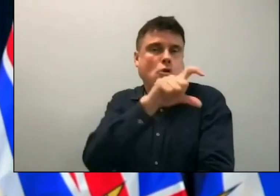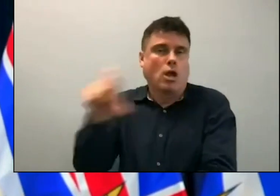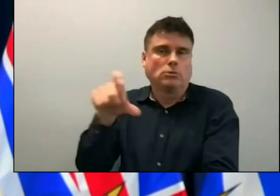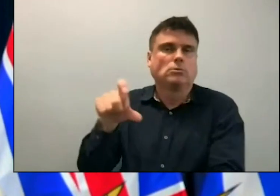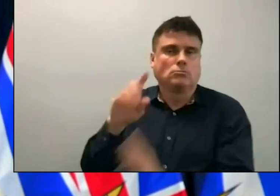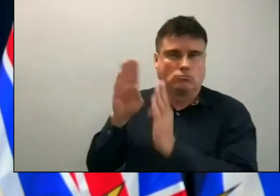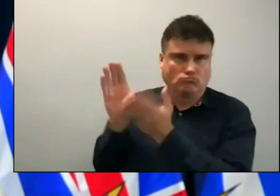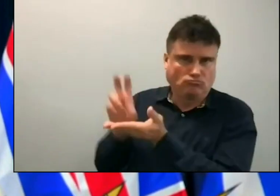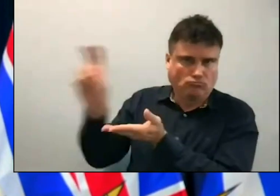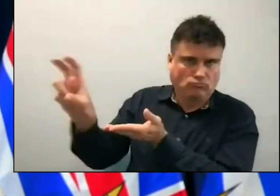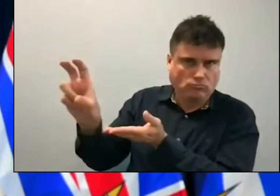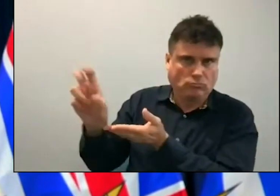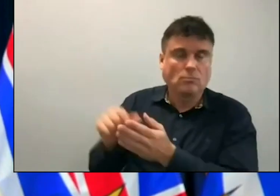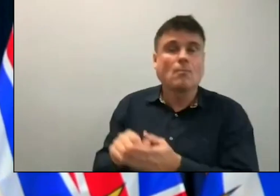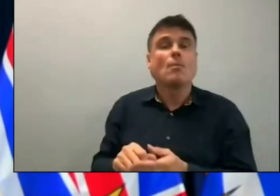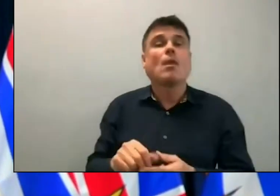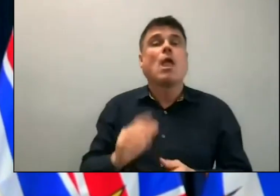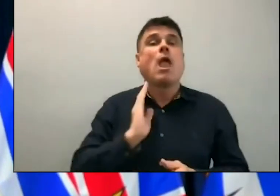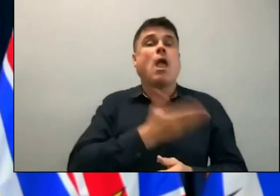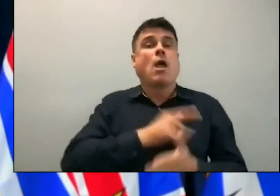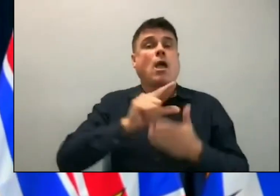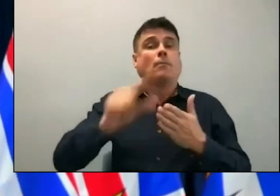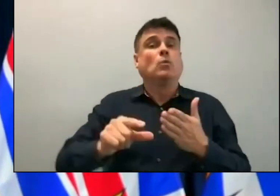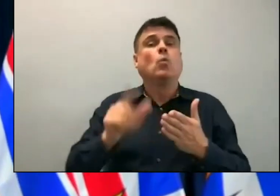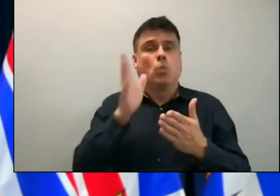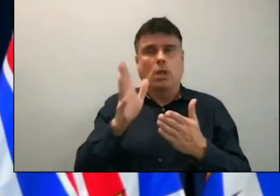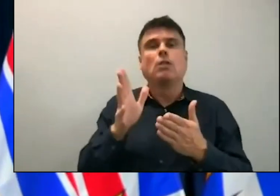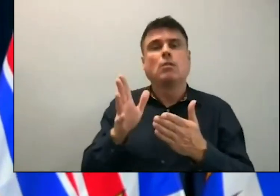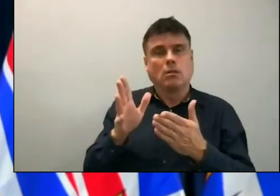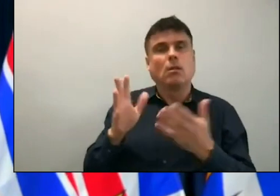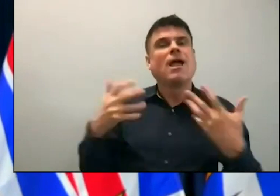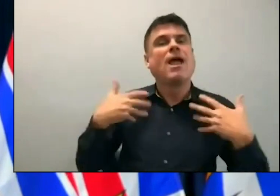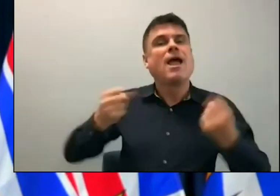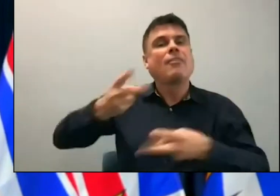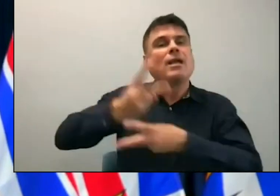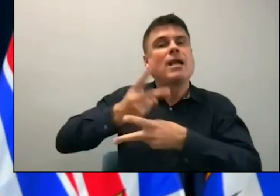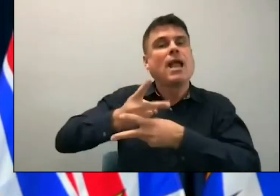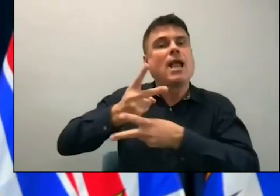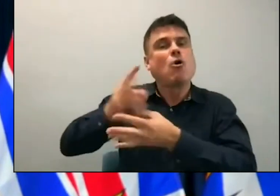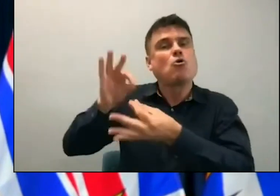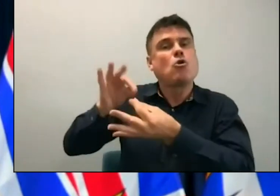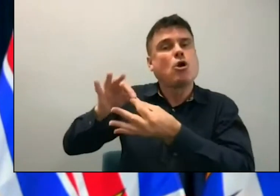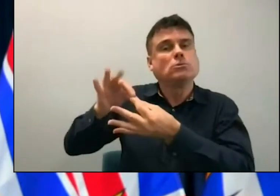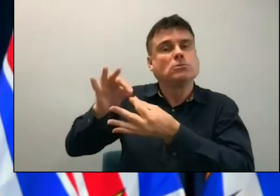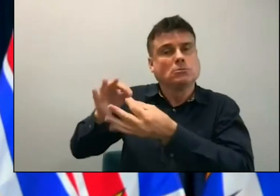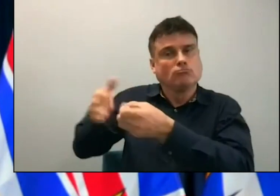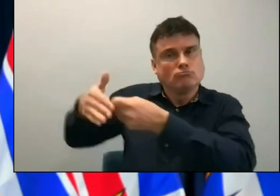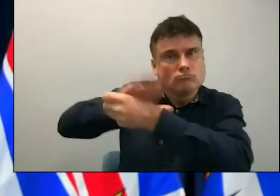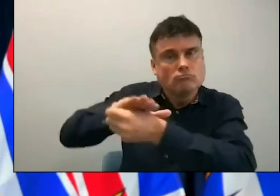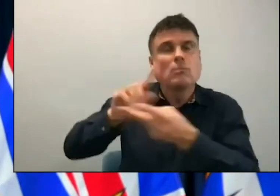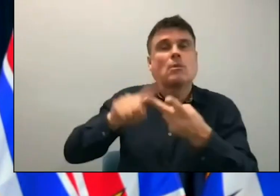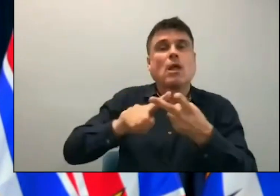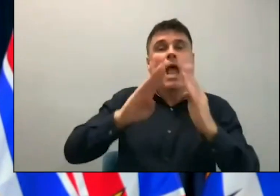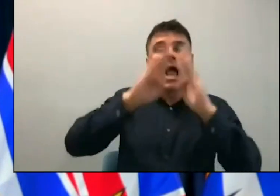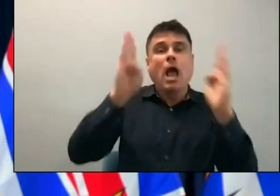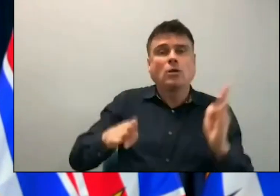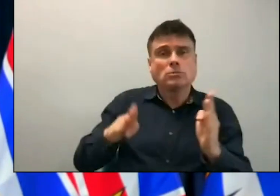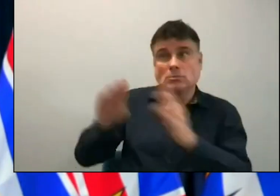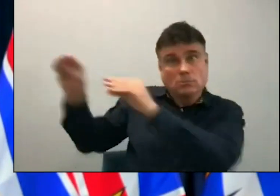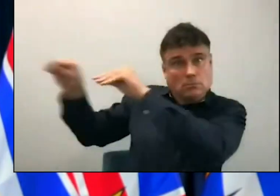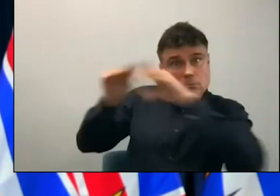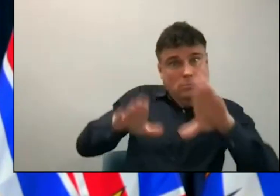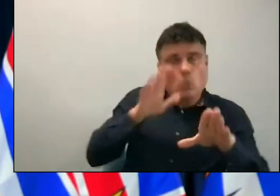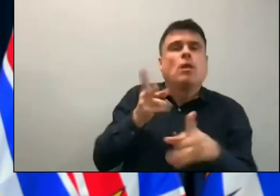a government, be there for healthcare costs, assisting with housing, and all of the other initiatives that do end up falling to